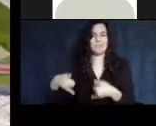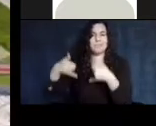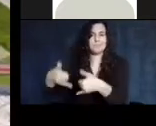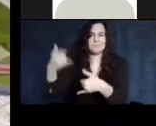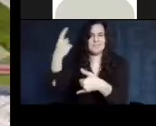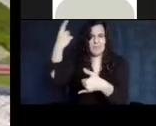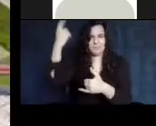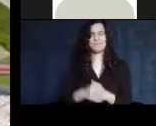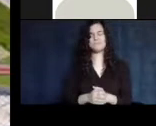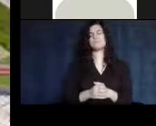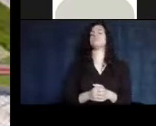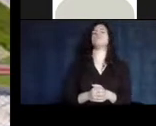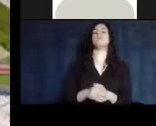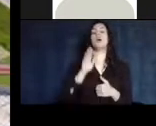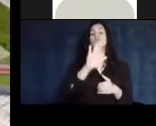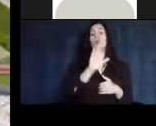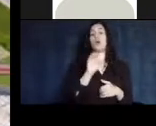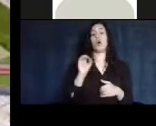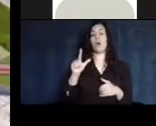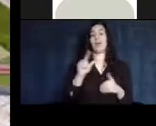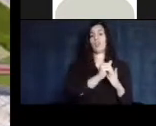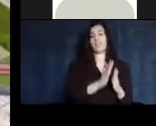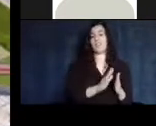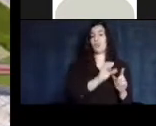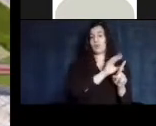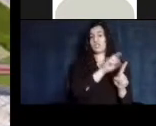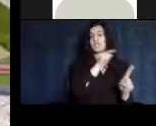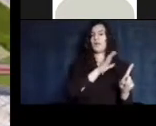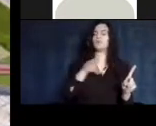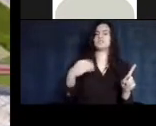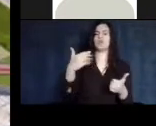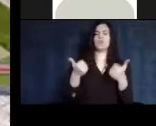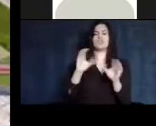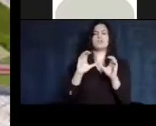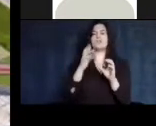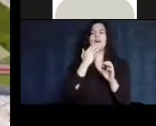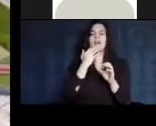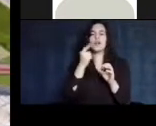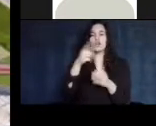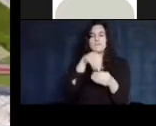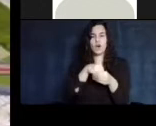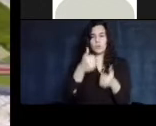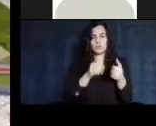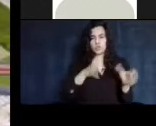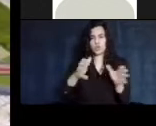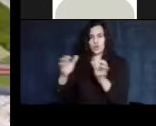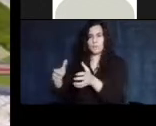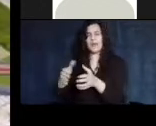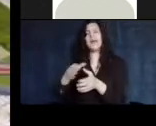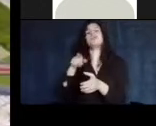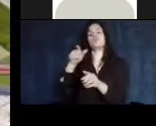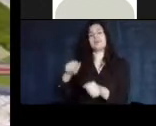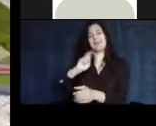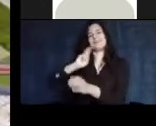you're in. And then we'll have a GroupMe for that group if you were interested. They'll be doing different socials over the summer,